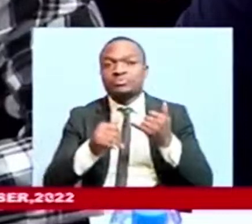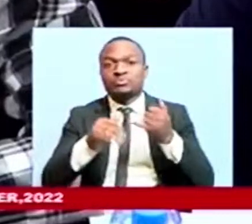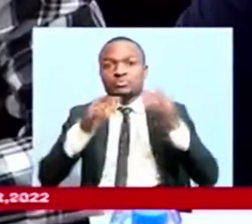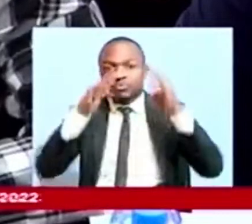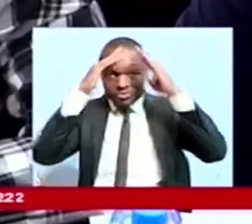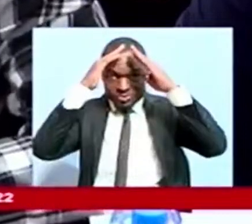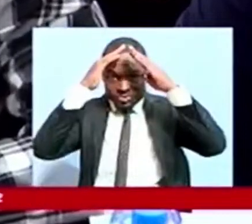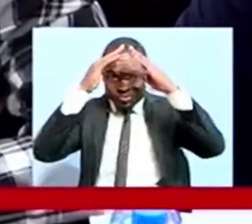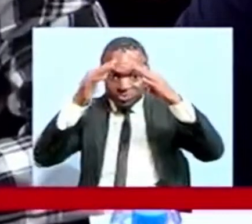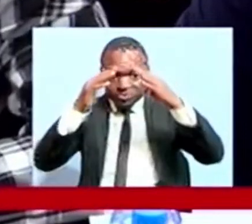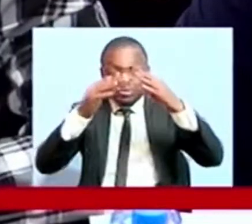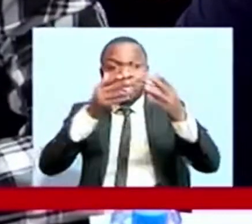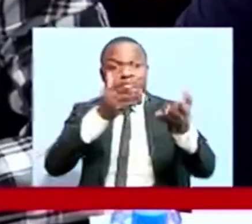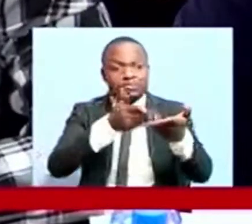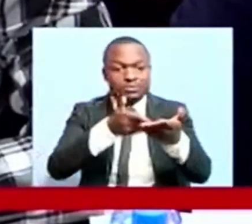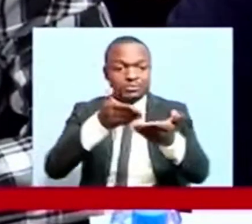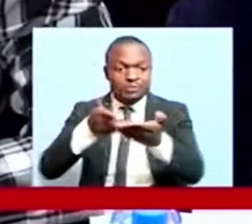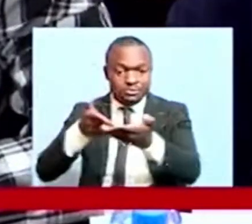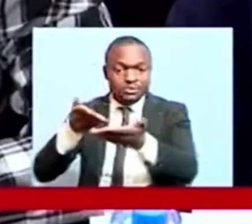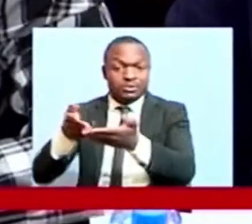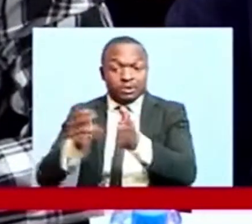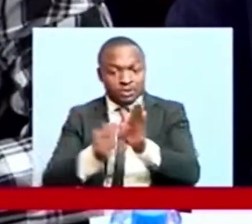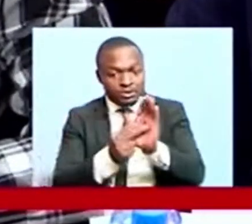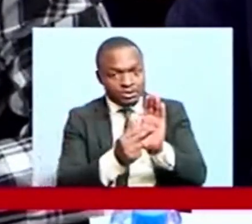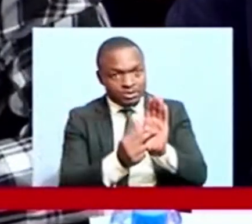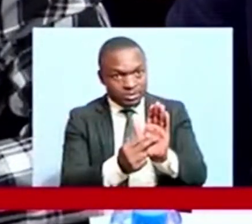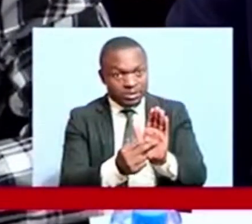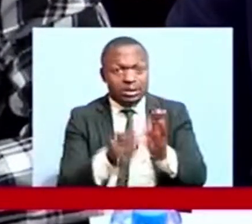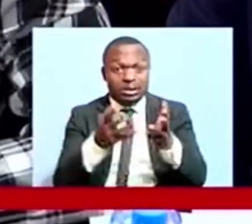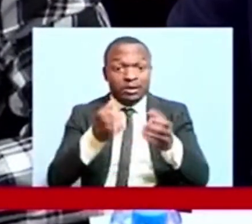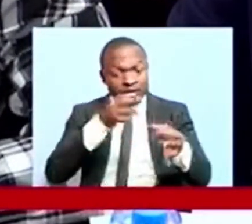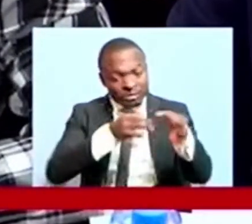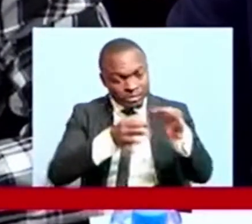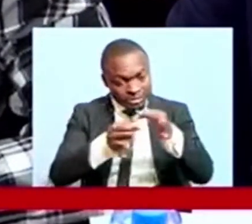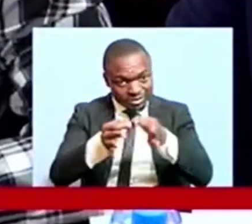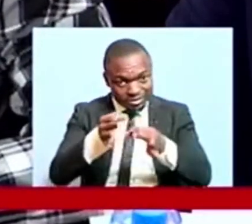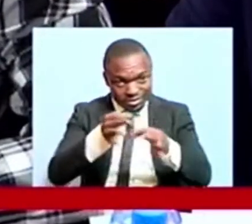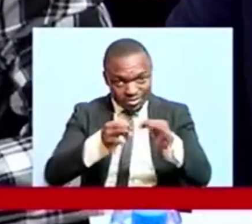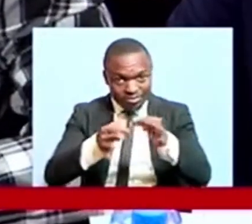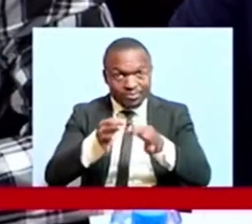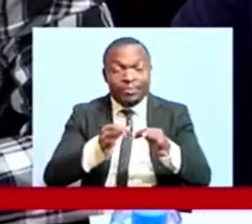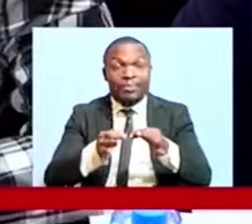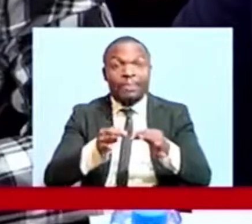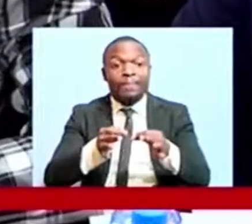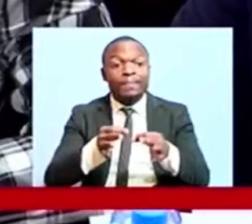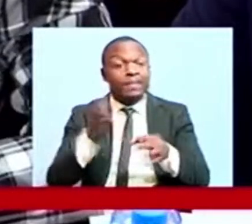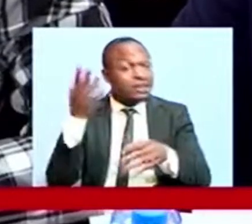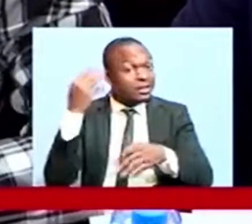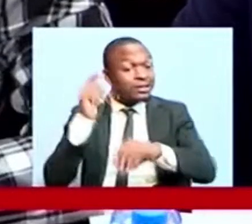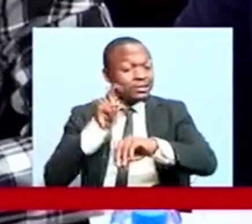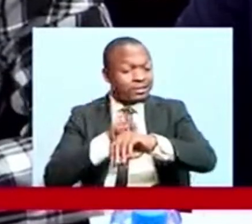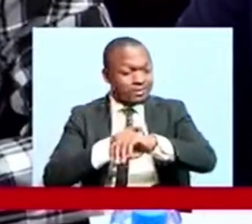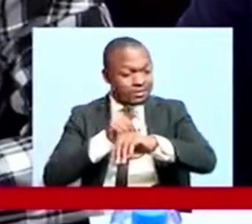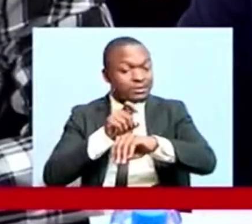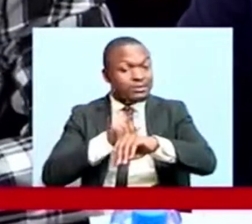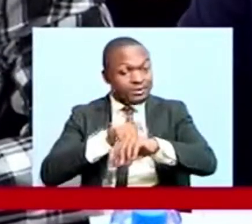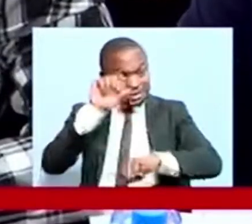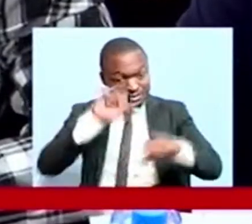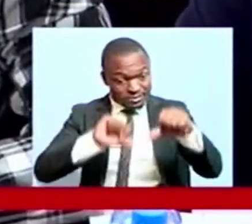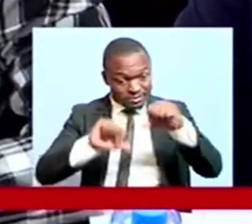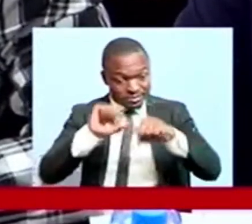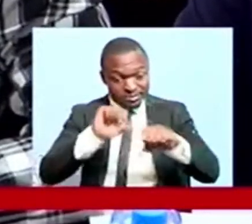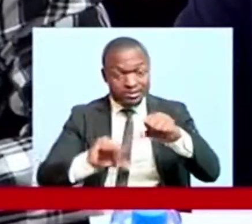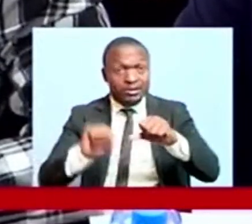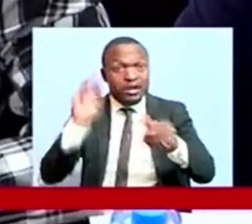this and this and this and this as stated. I want also to clarify that as at that time of audit, he had